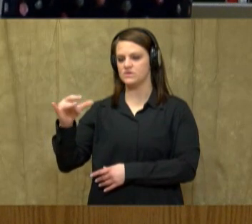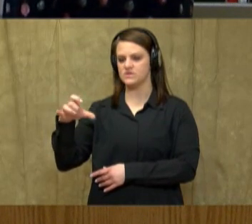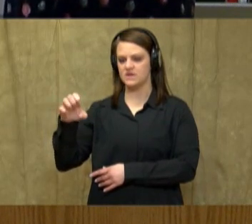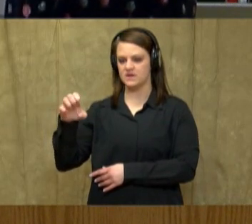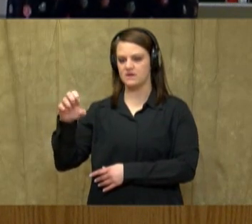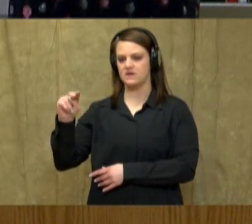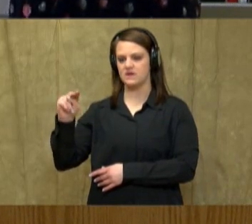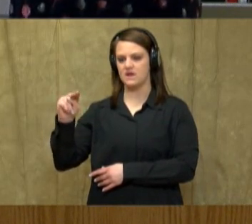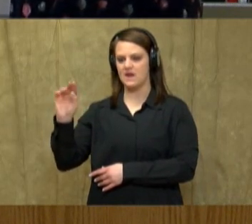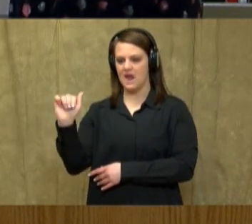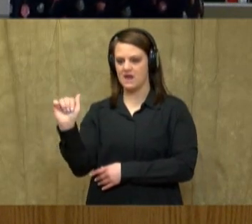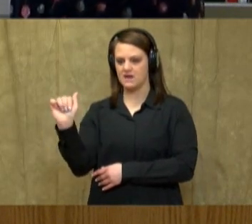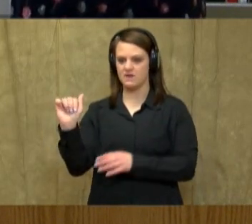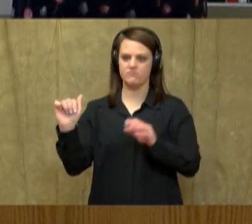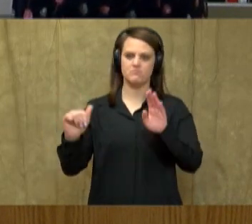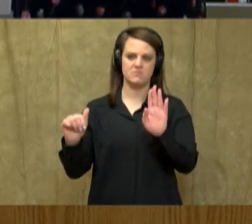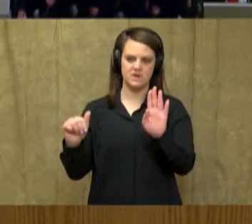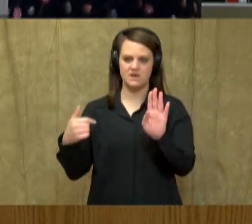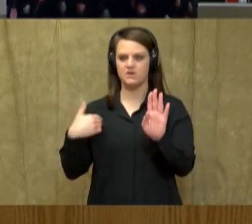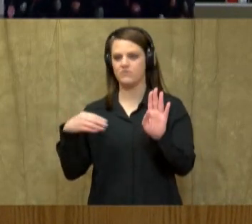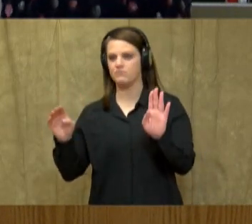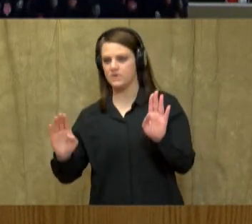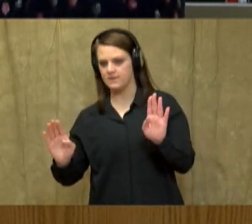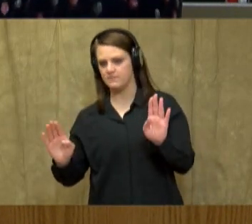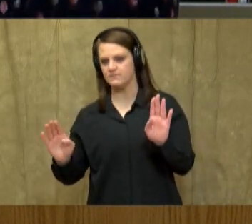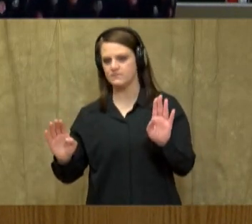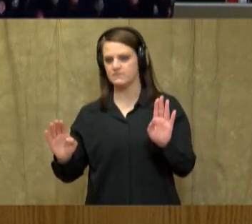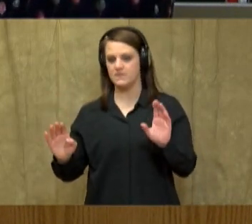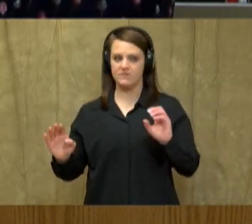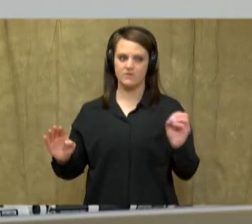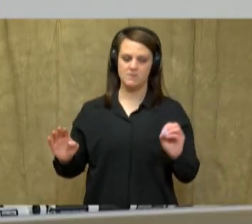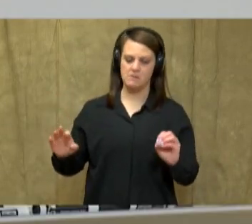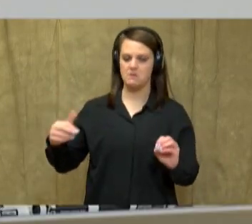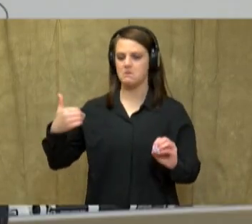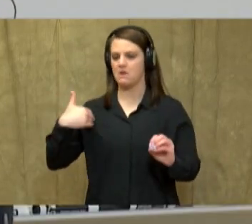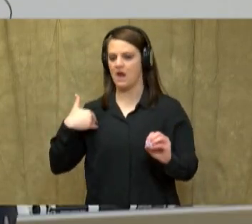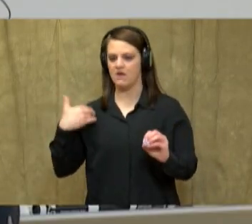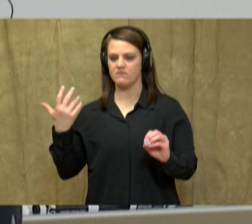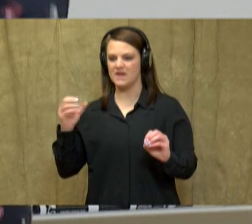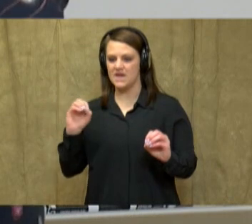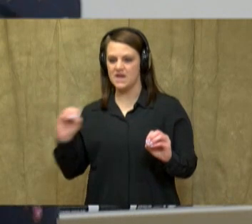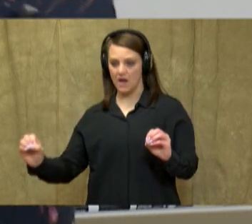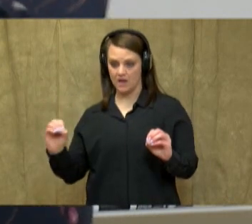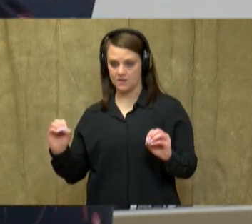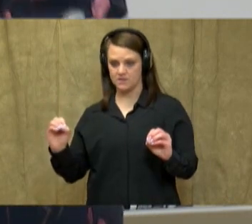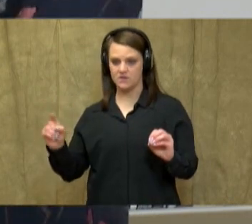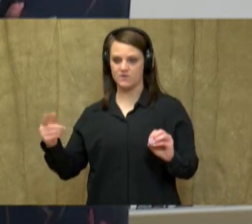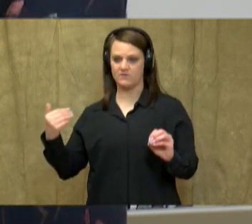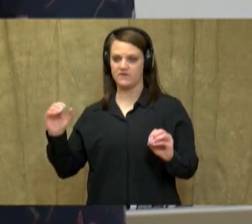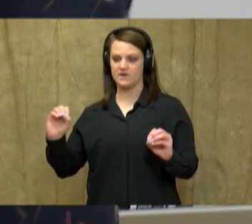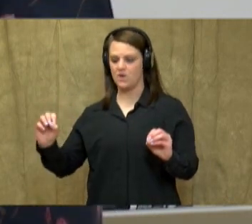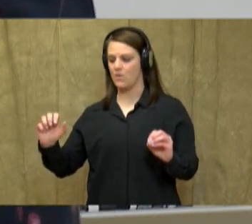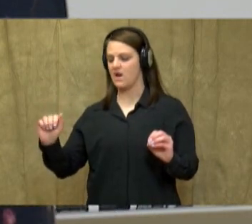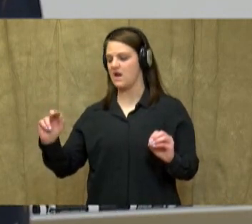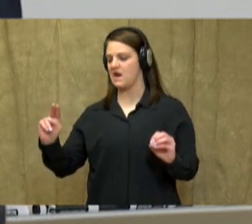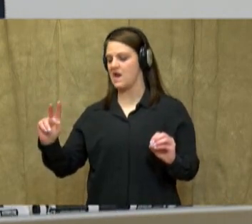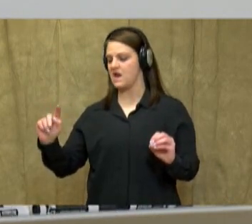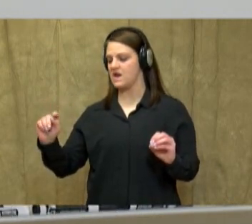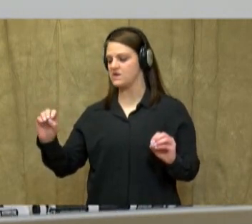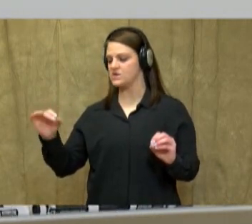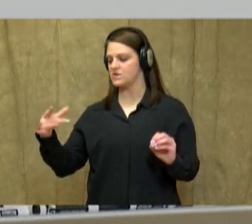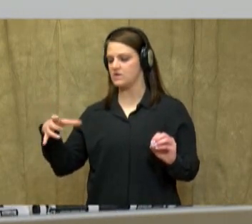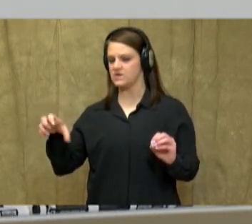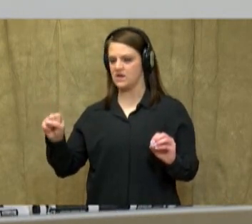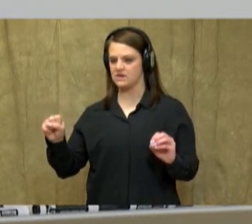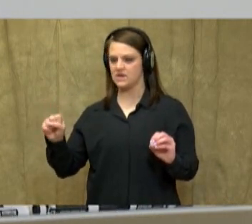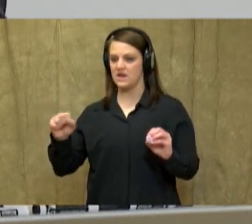are B, you have the B antigen. And if you are O, O means none, you have 0 antigens. All right, and